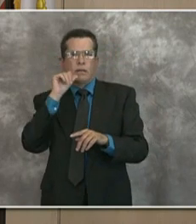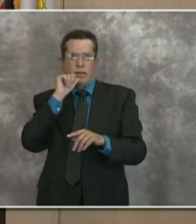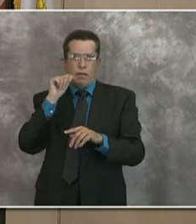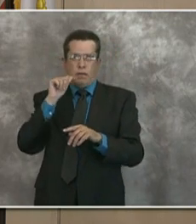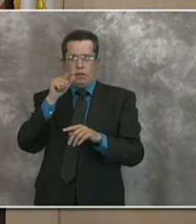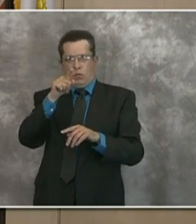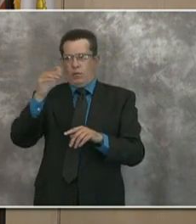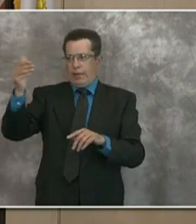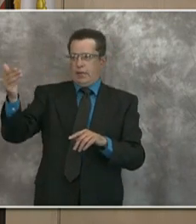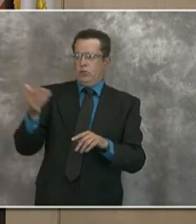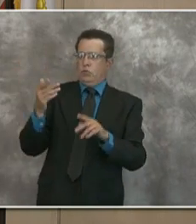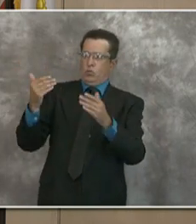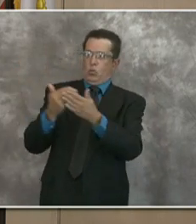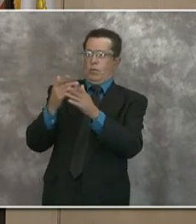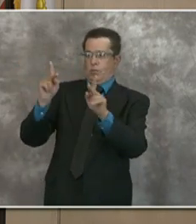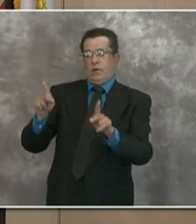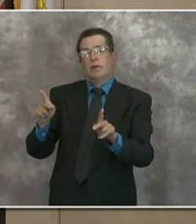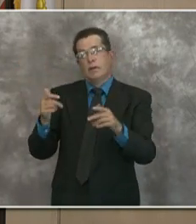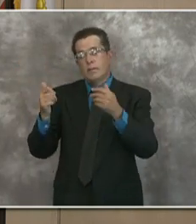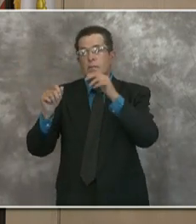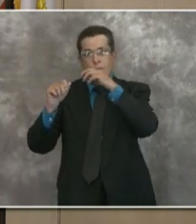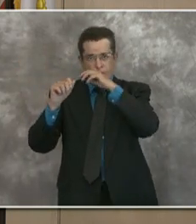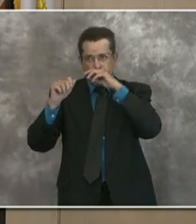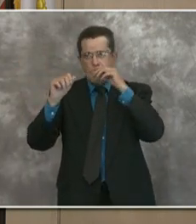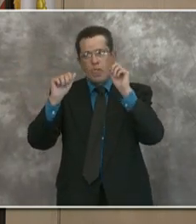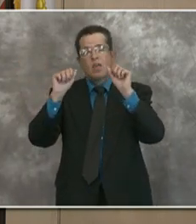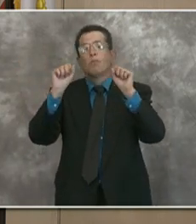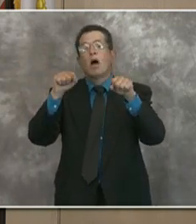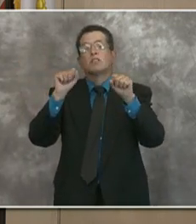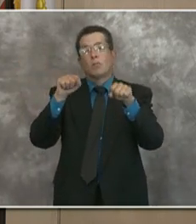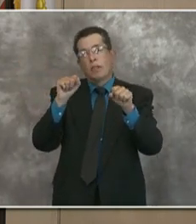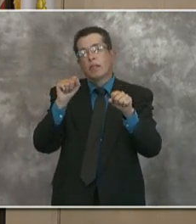potentially introducing additional